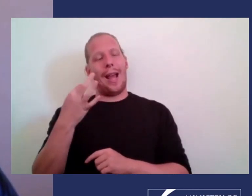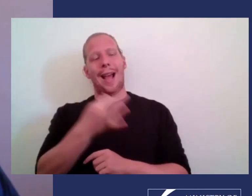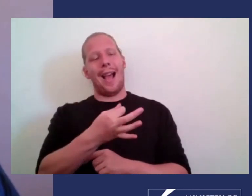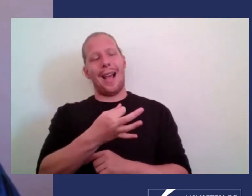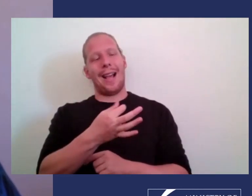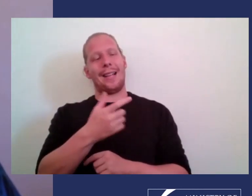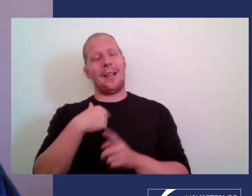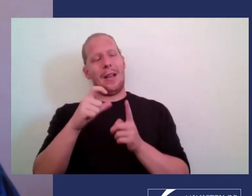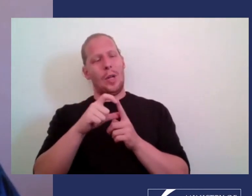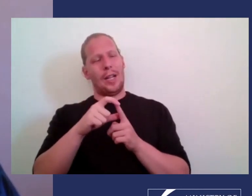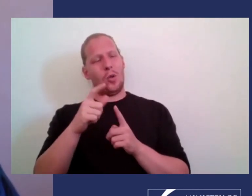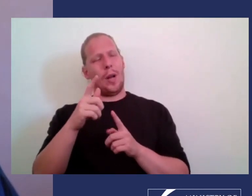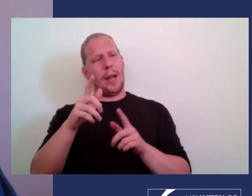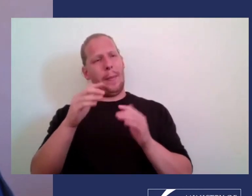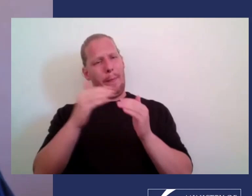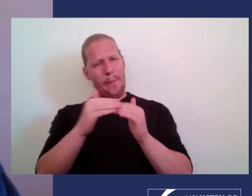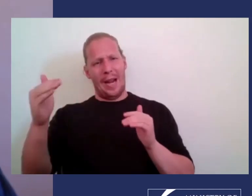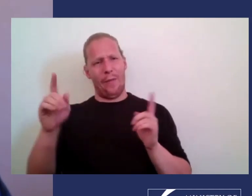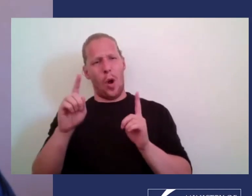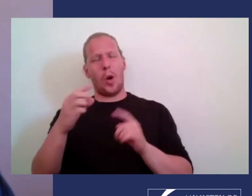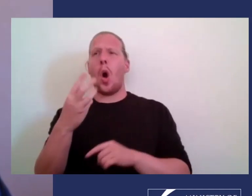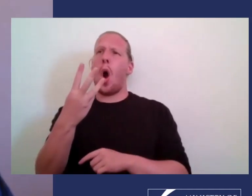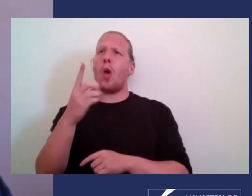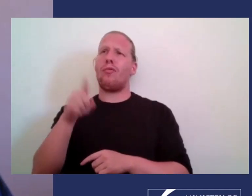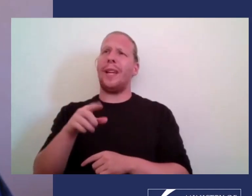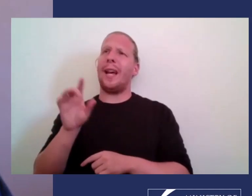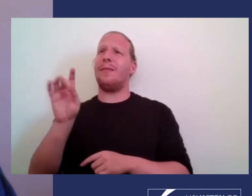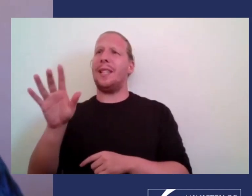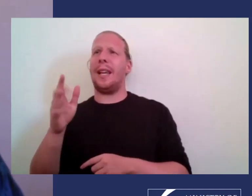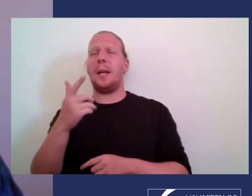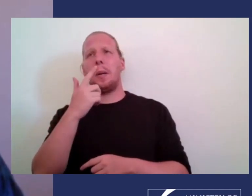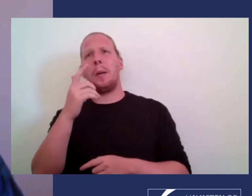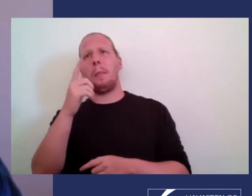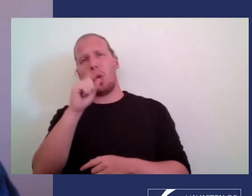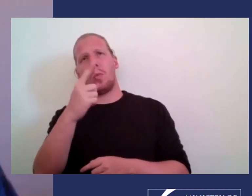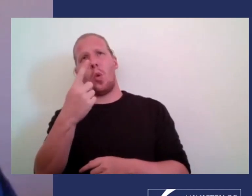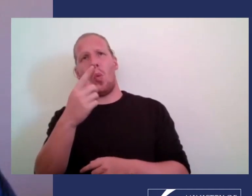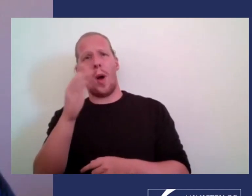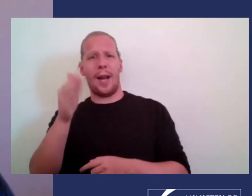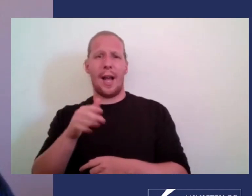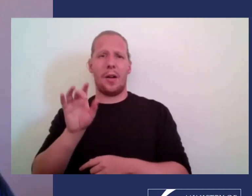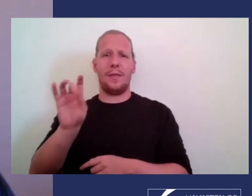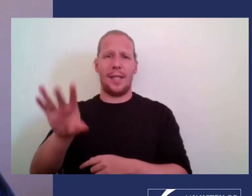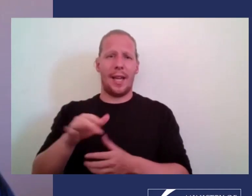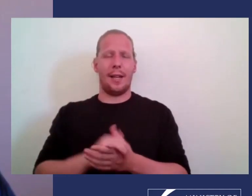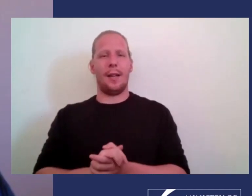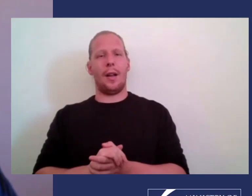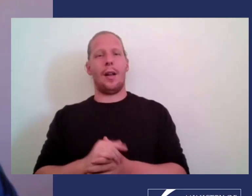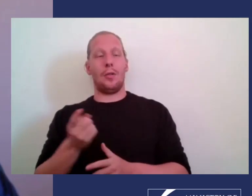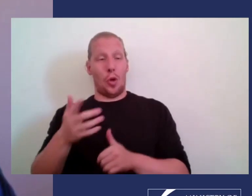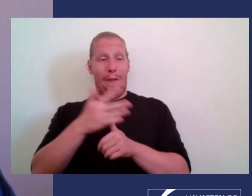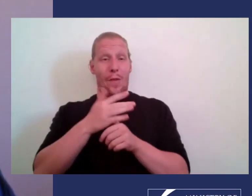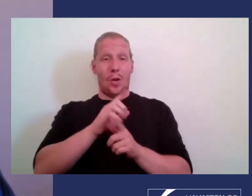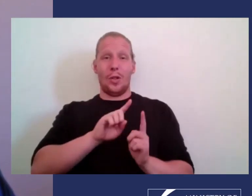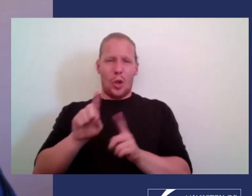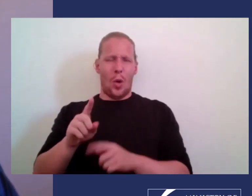niece thought it was going to be a 1 out of 10. And so you could see my daughter going, oh, maybe it's going to be 1 out of 10. She went first, and she was like, oh, it